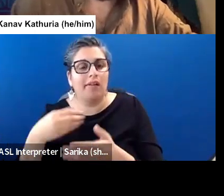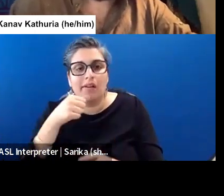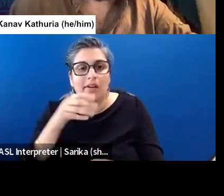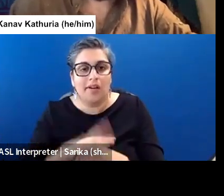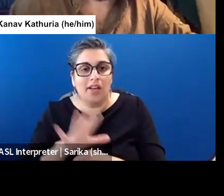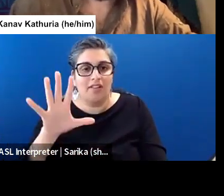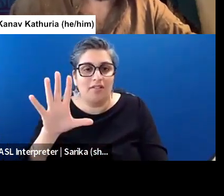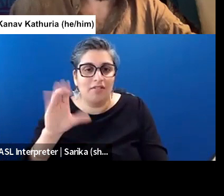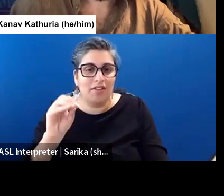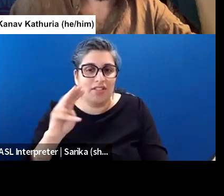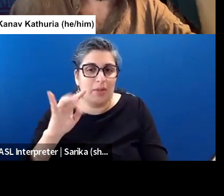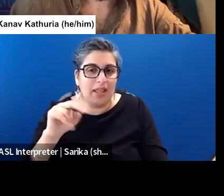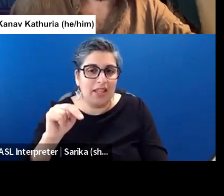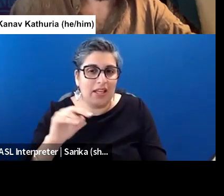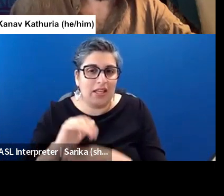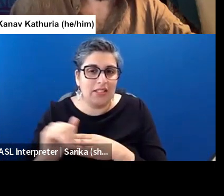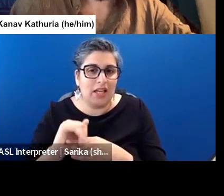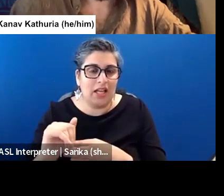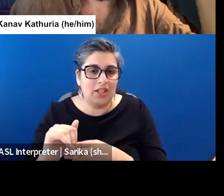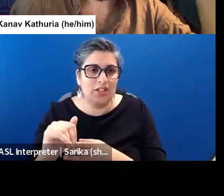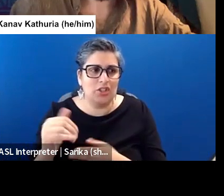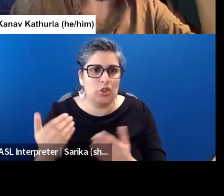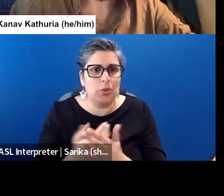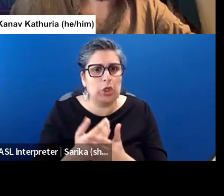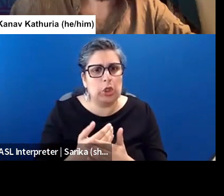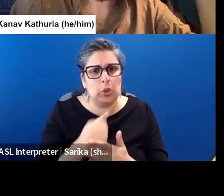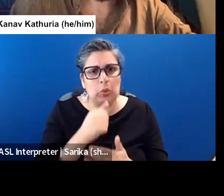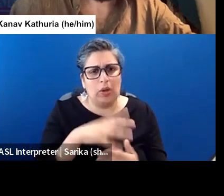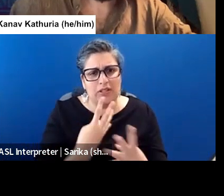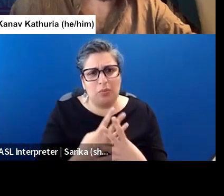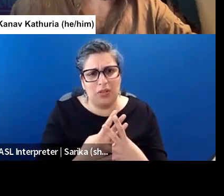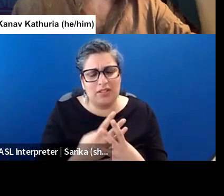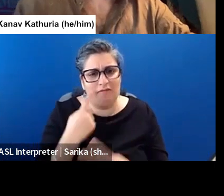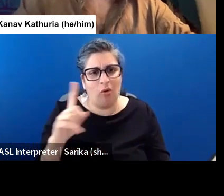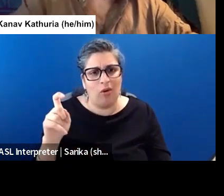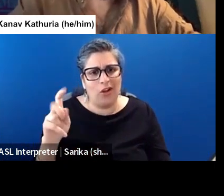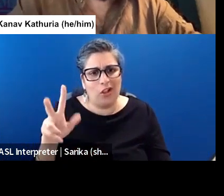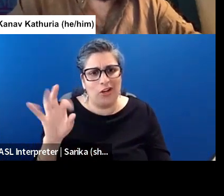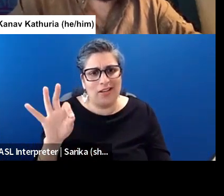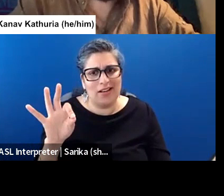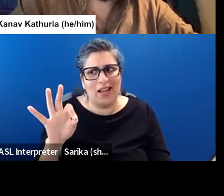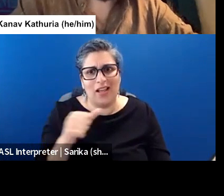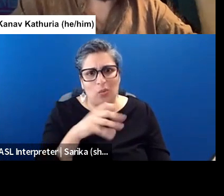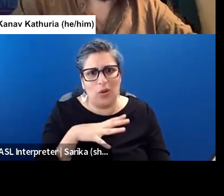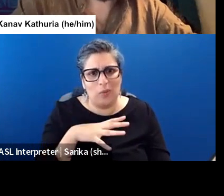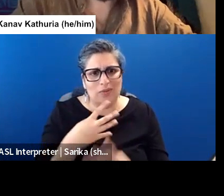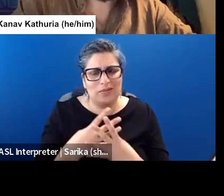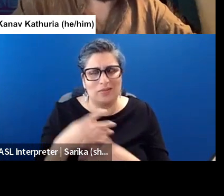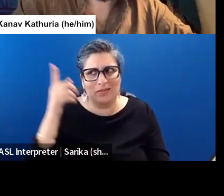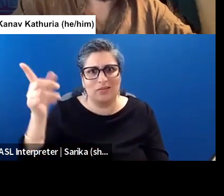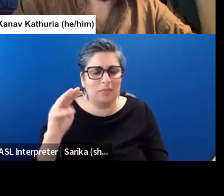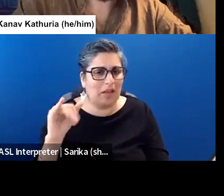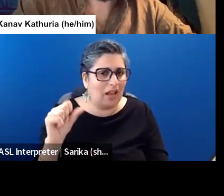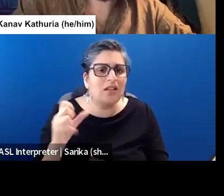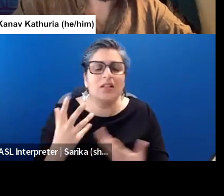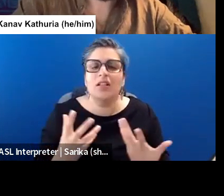prison for 139 women in Massachusetts, something that we just worked really hard to derail. They will come up with